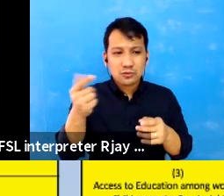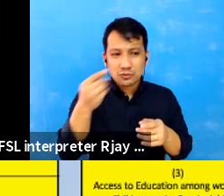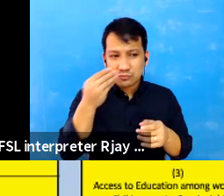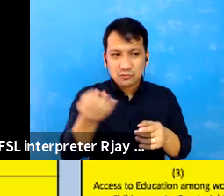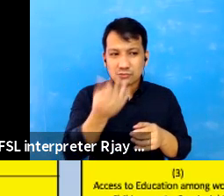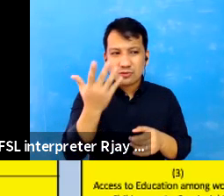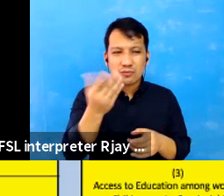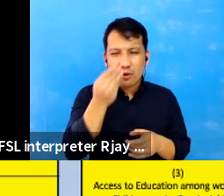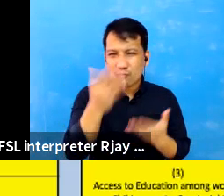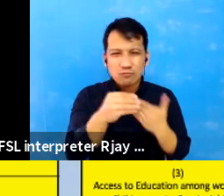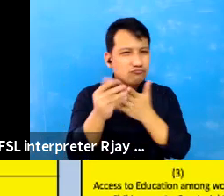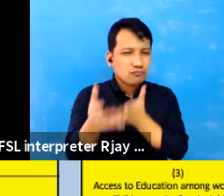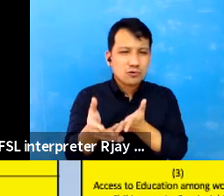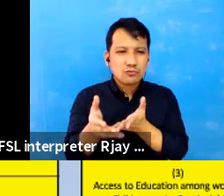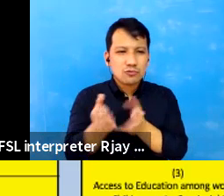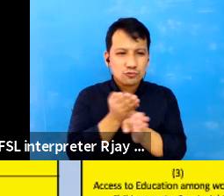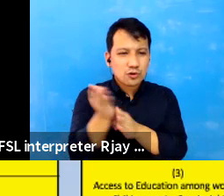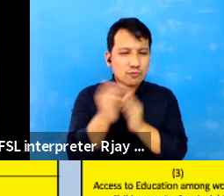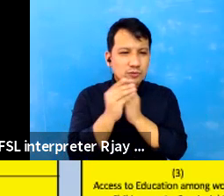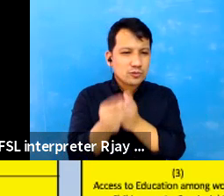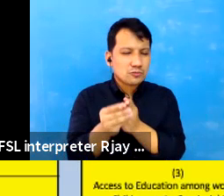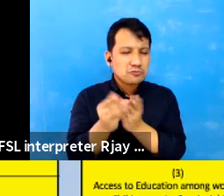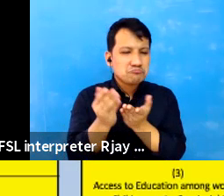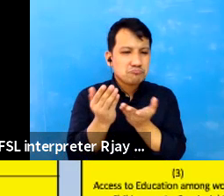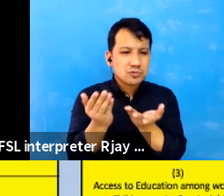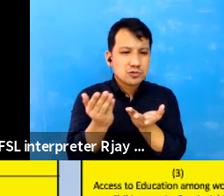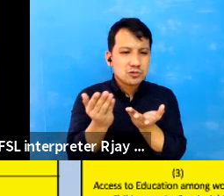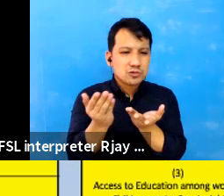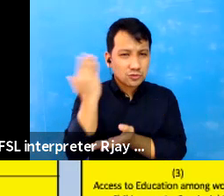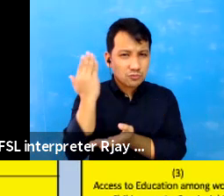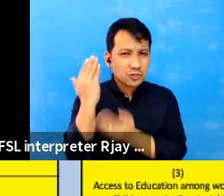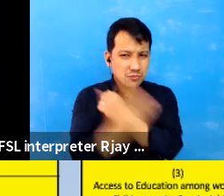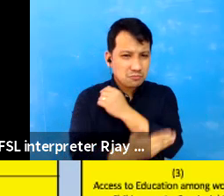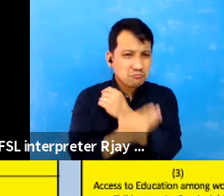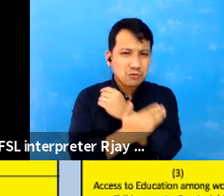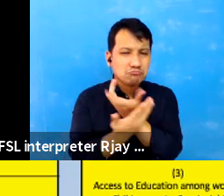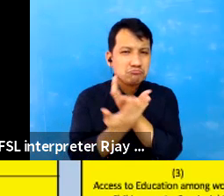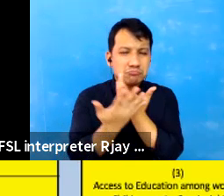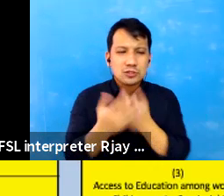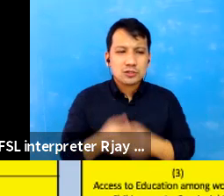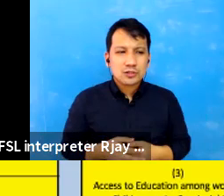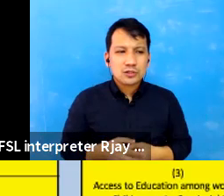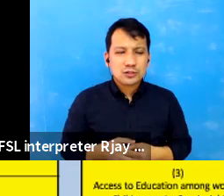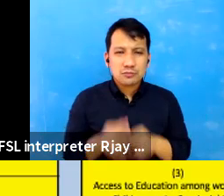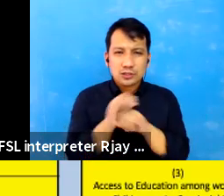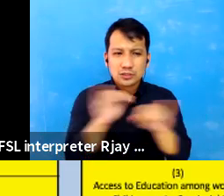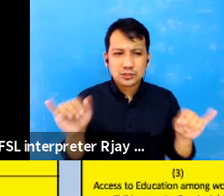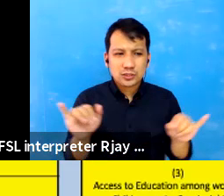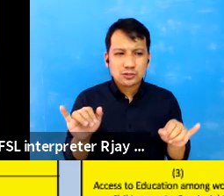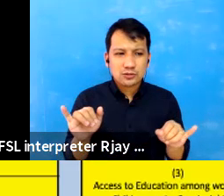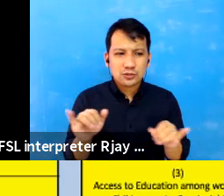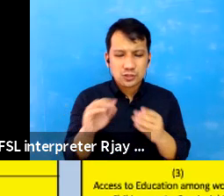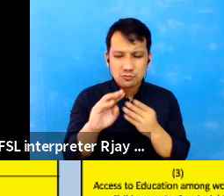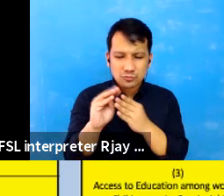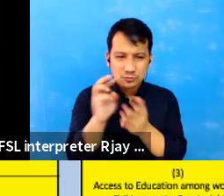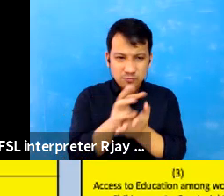leadership and governance building block in the province. The same goes with the municipal